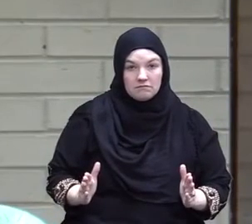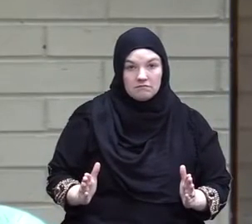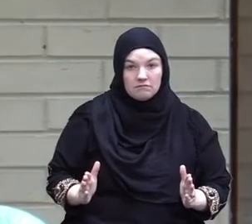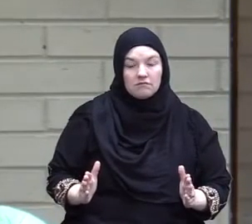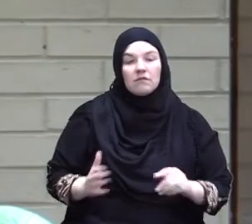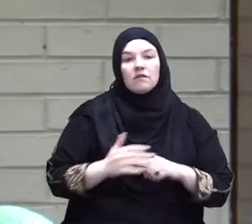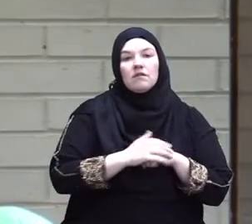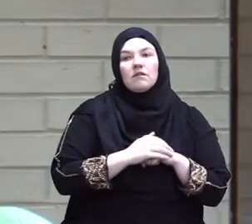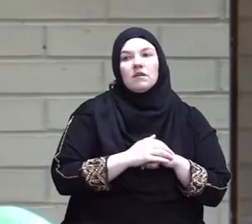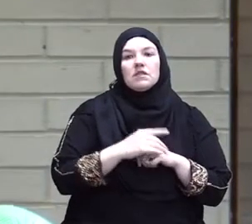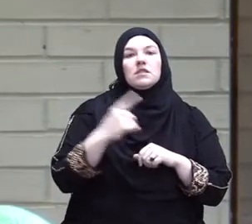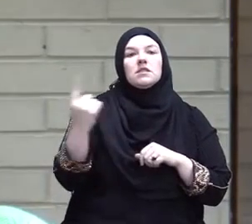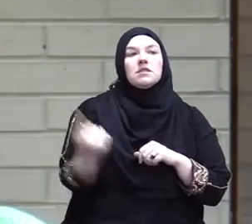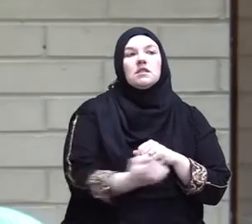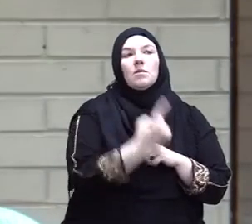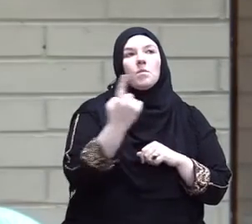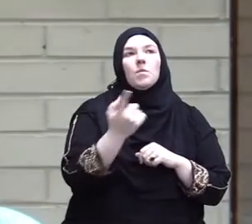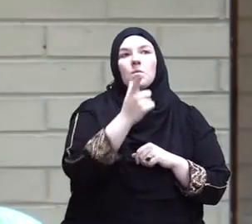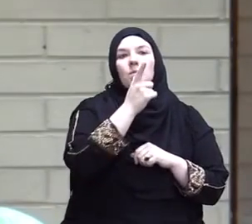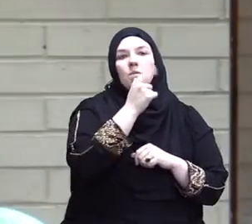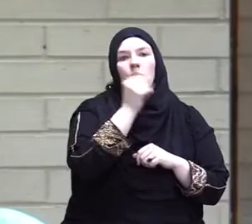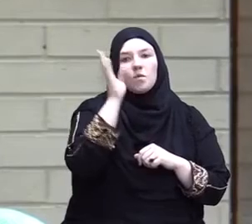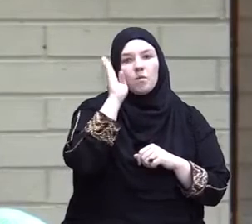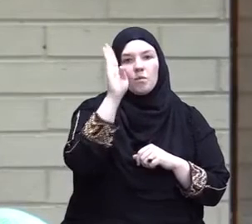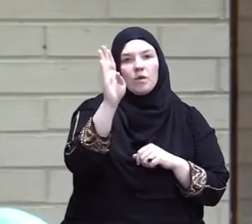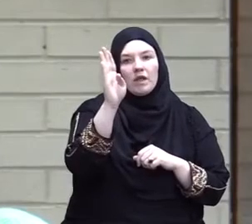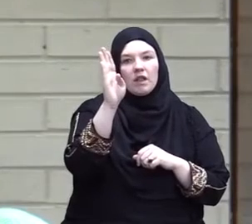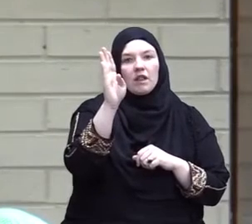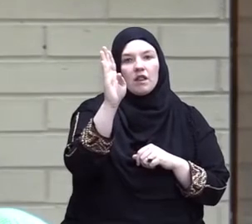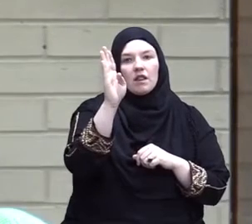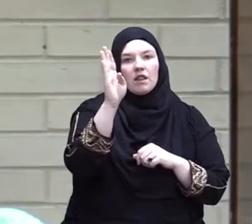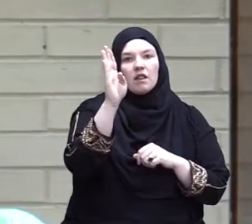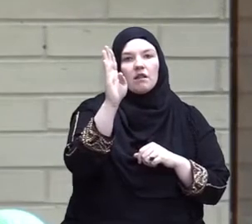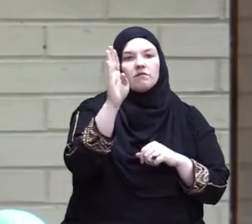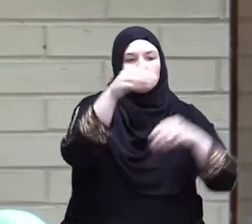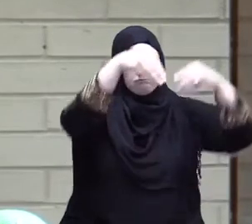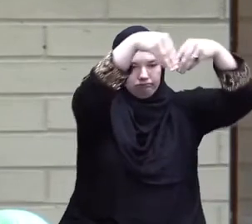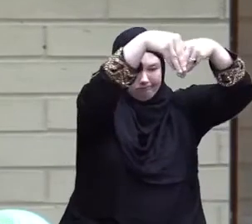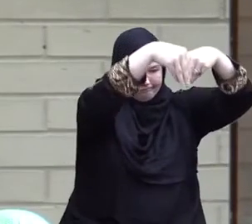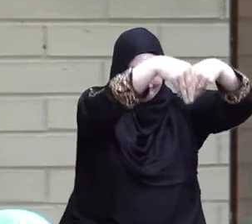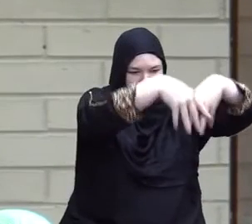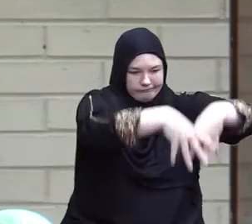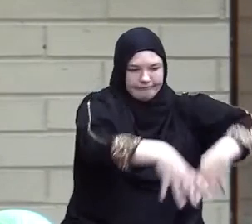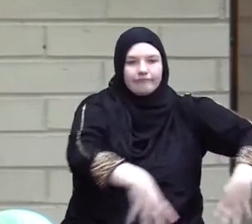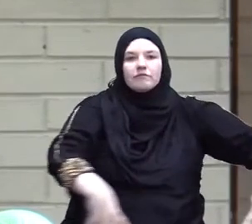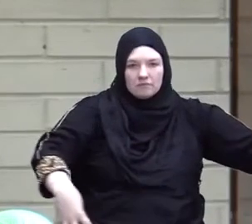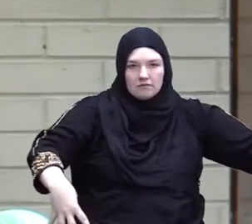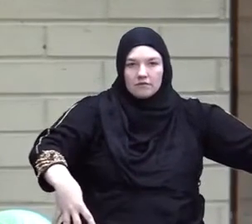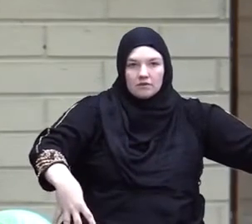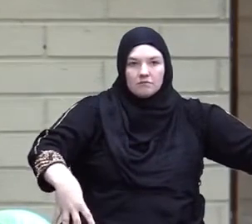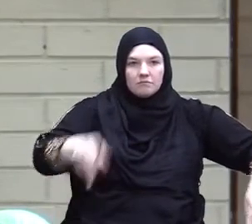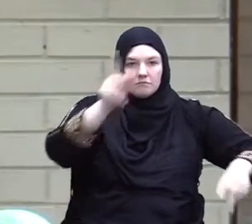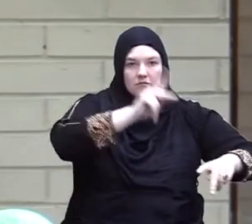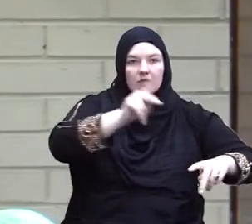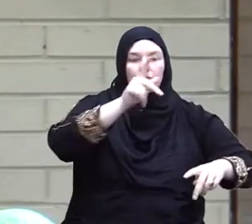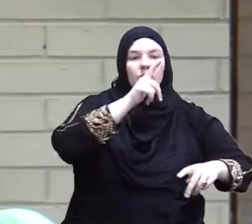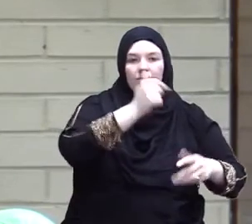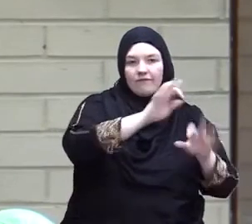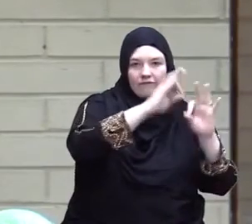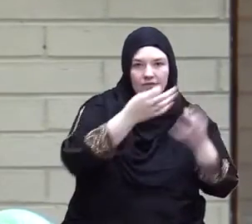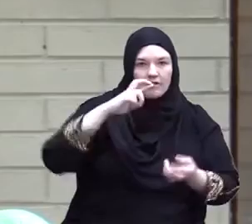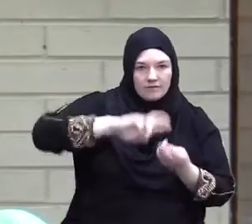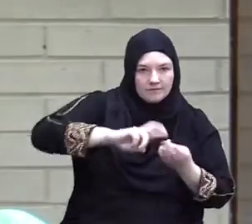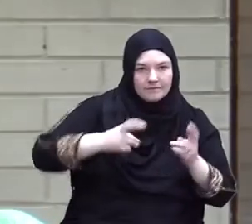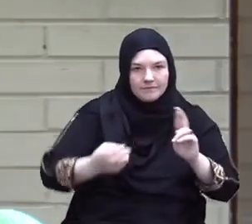vicegerent, somebody who is going to succeed each other. This is from which comes the